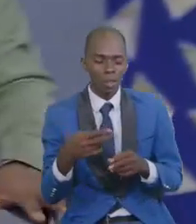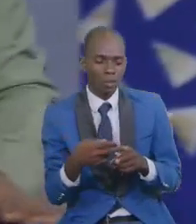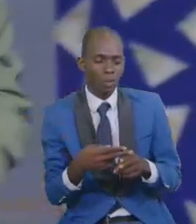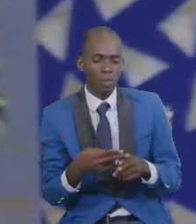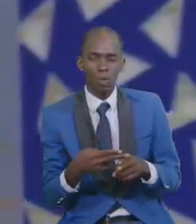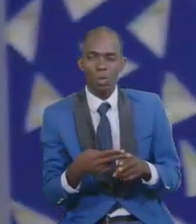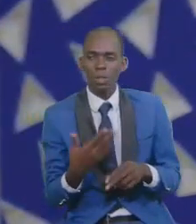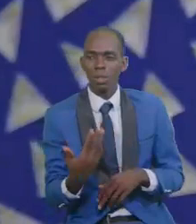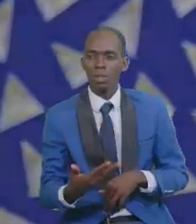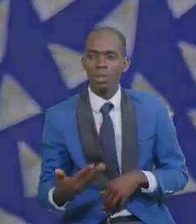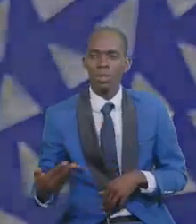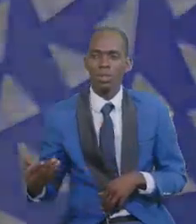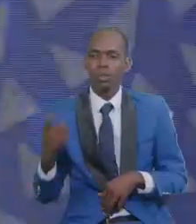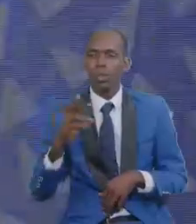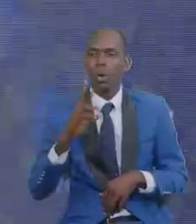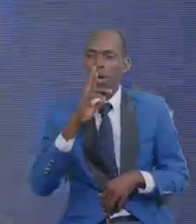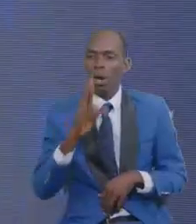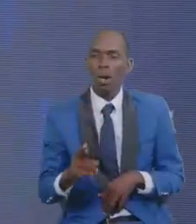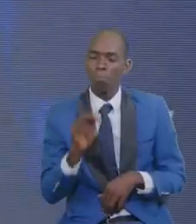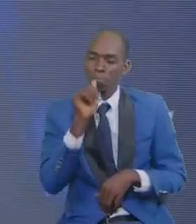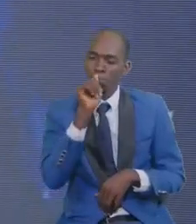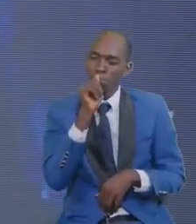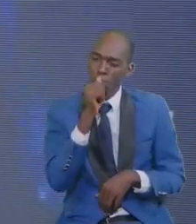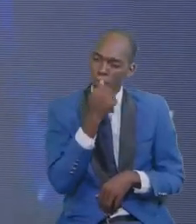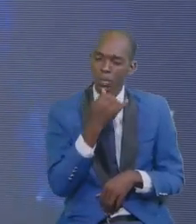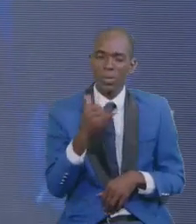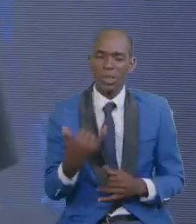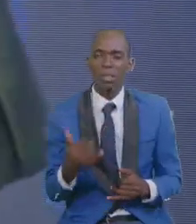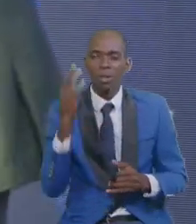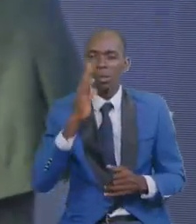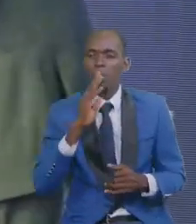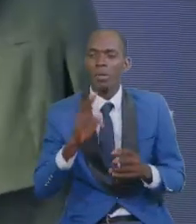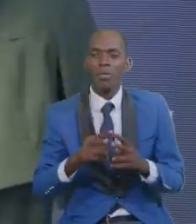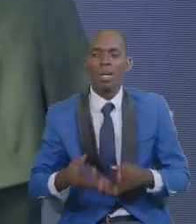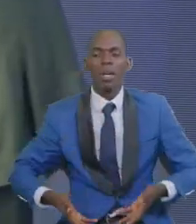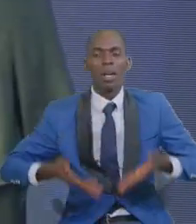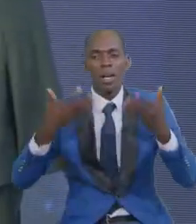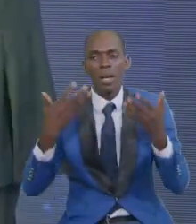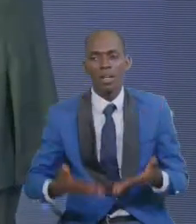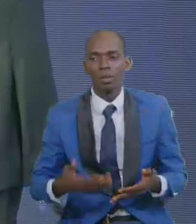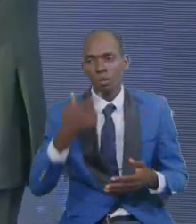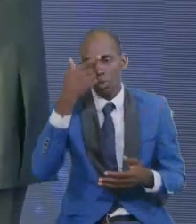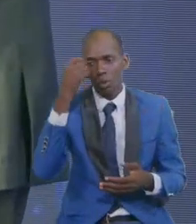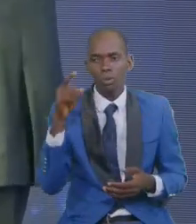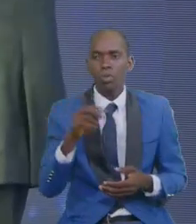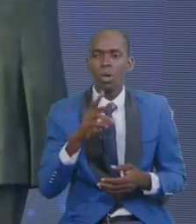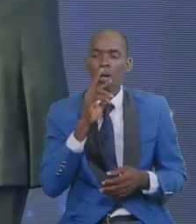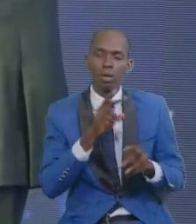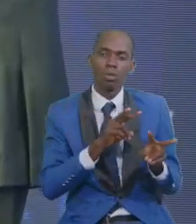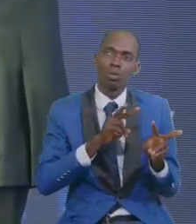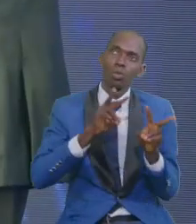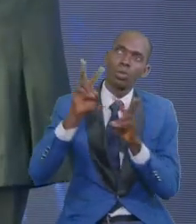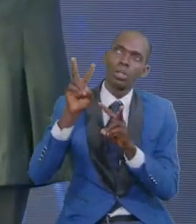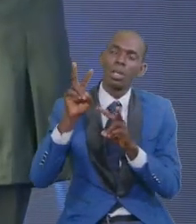are bearing now will be so heavy that you will not move on, because you are looking at today, you are not looking